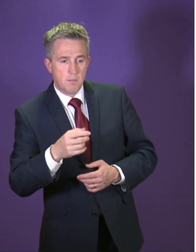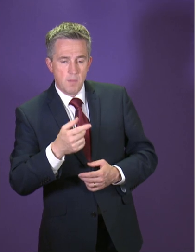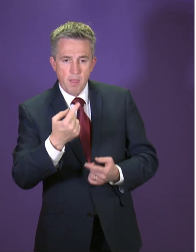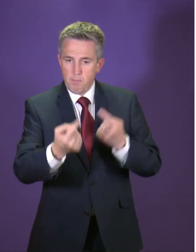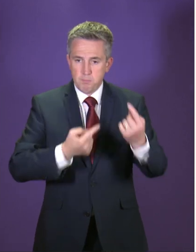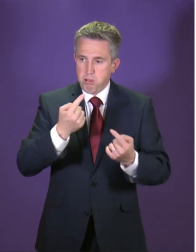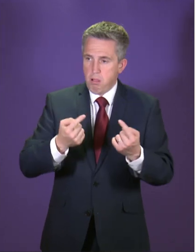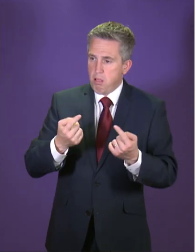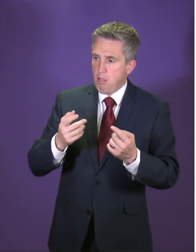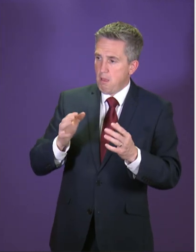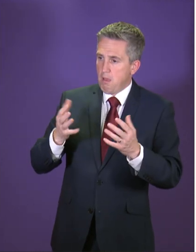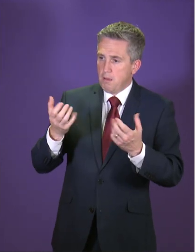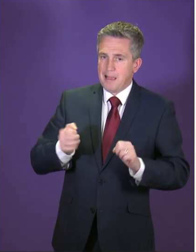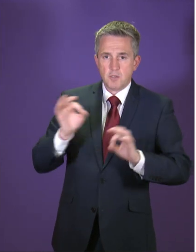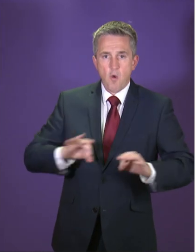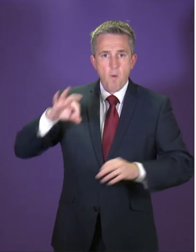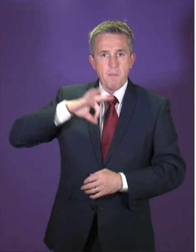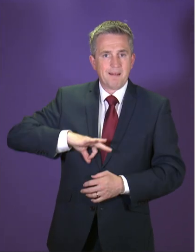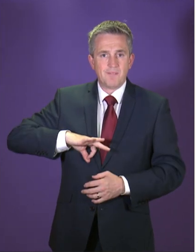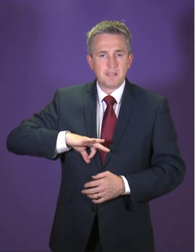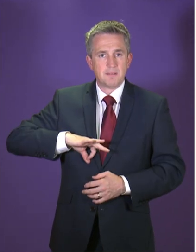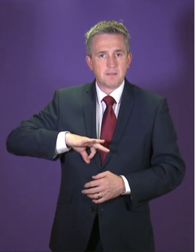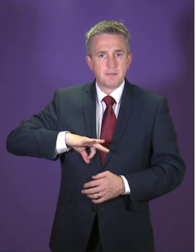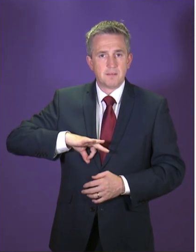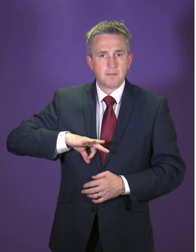from the investment are themselves object of